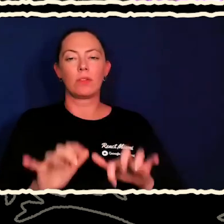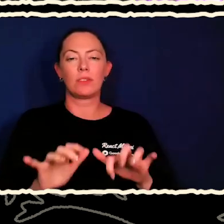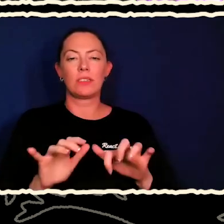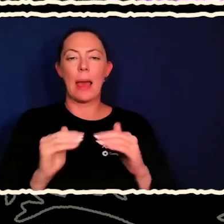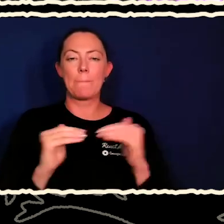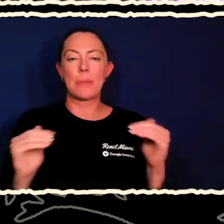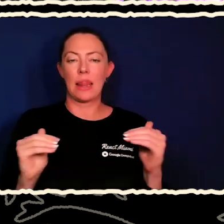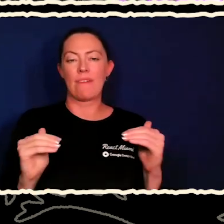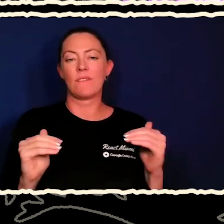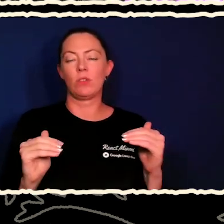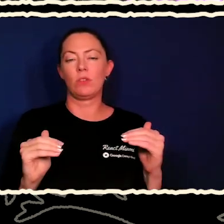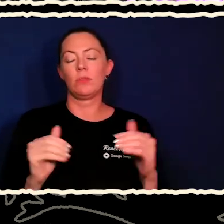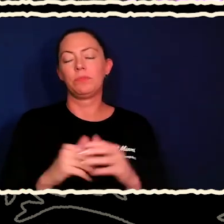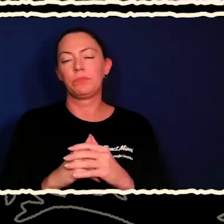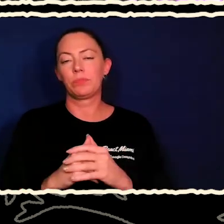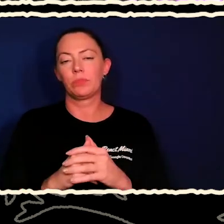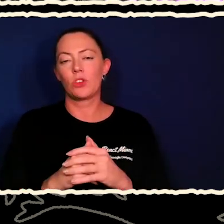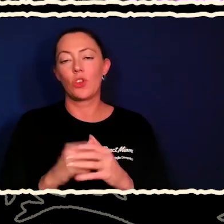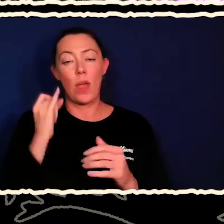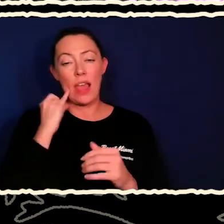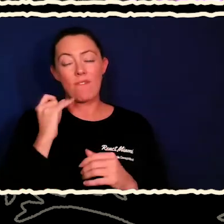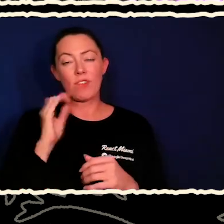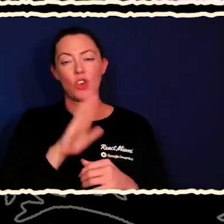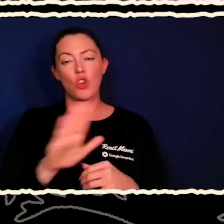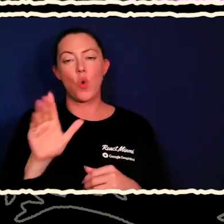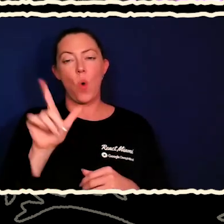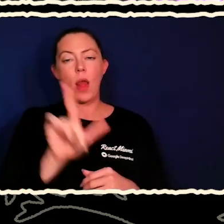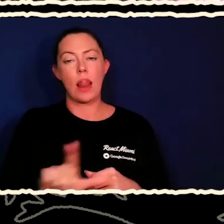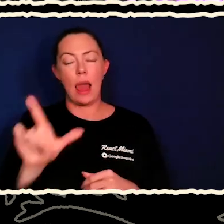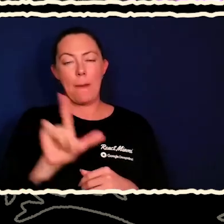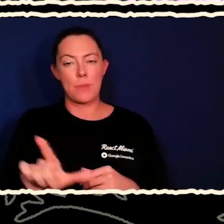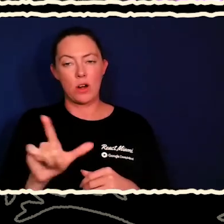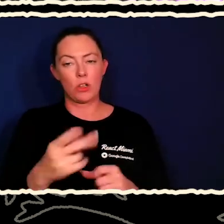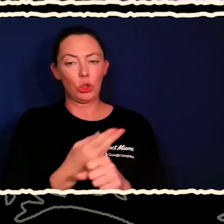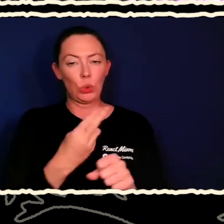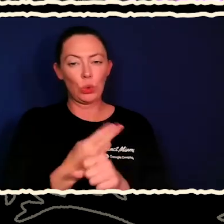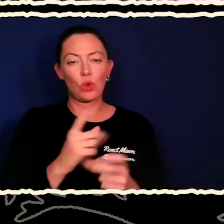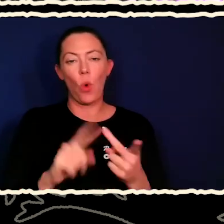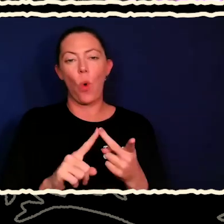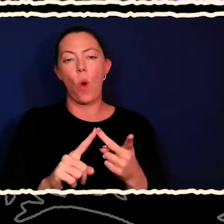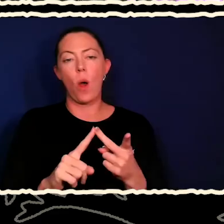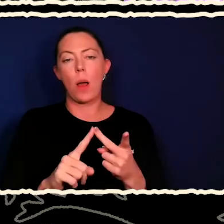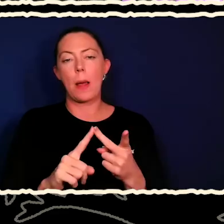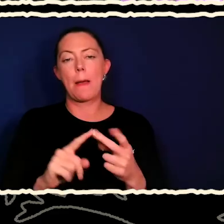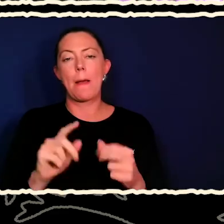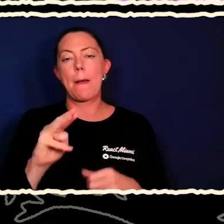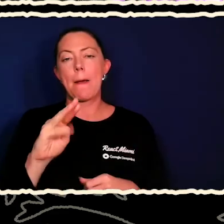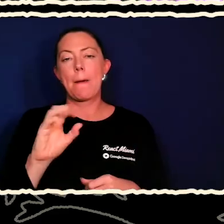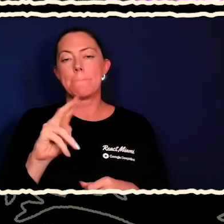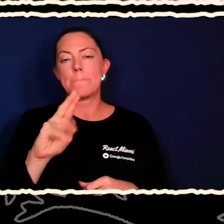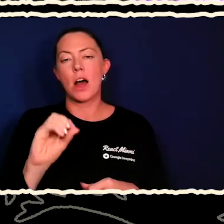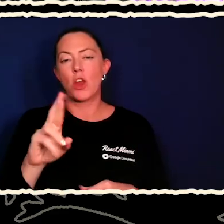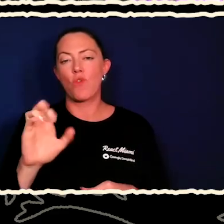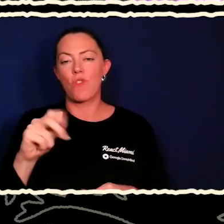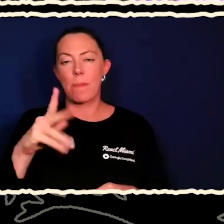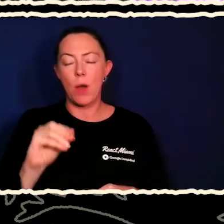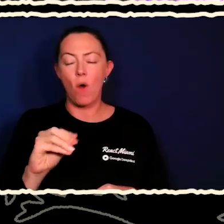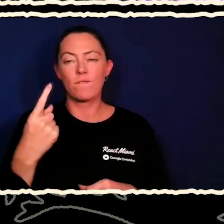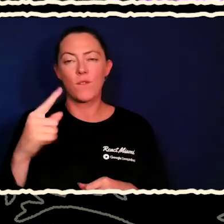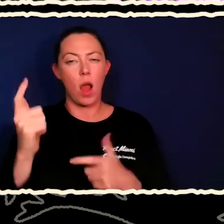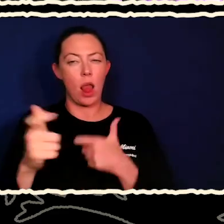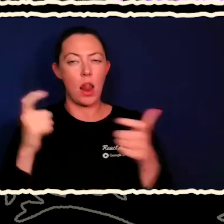these type level limits. If you're a library maintainer or you're in a monorepo in a large company, you might have this worry